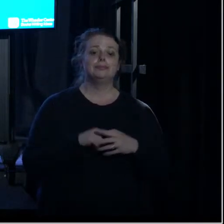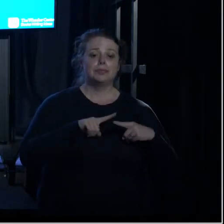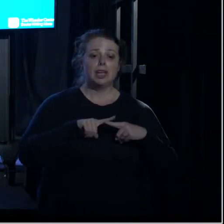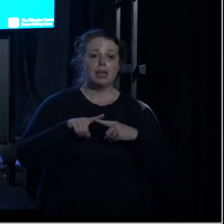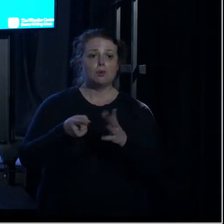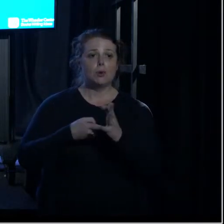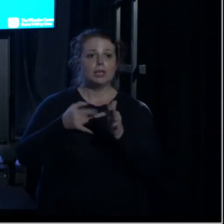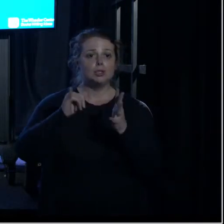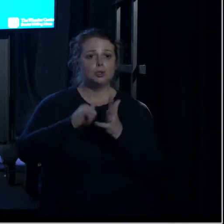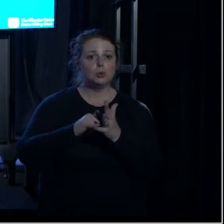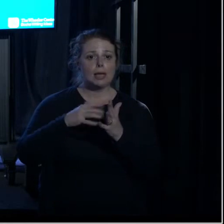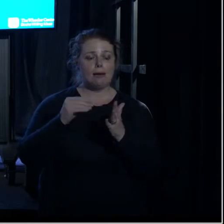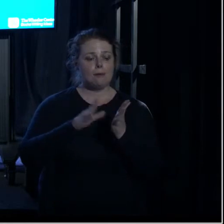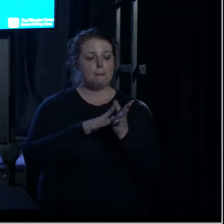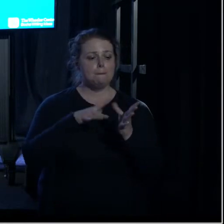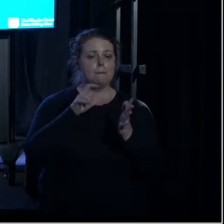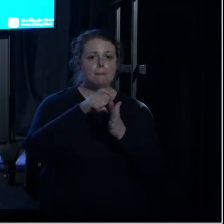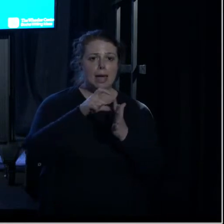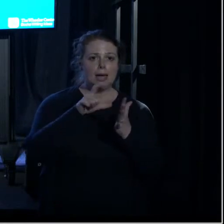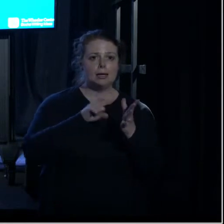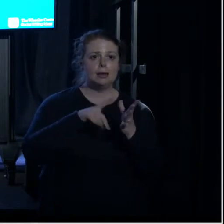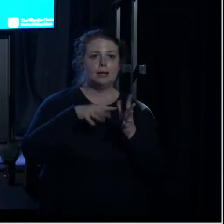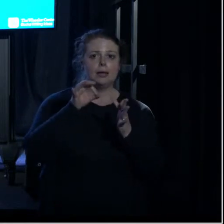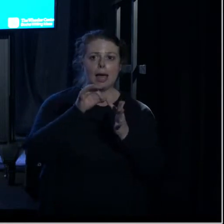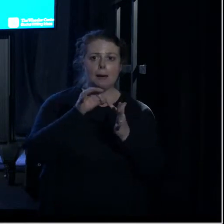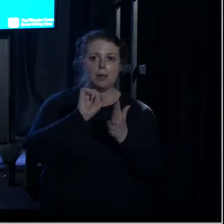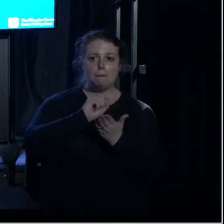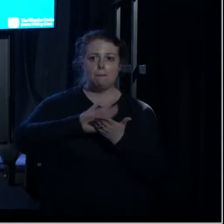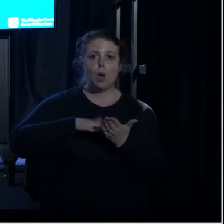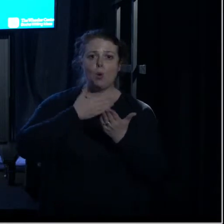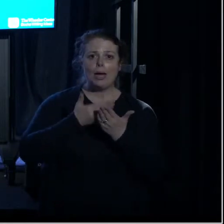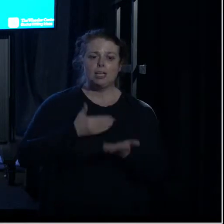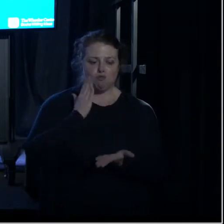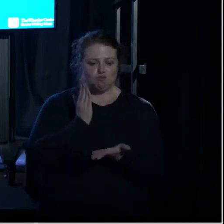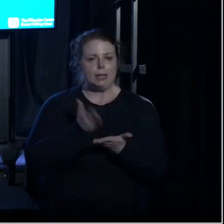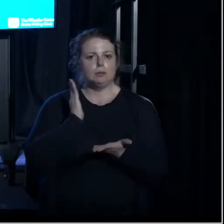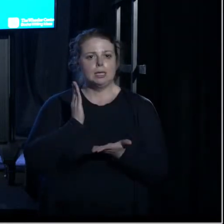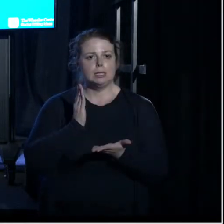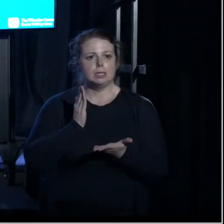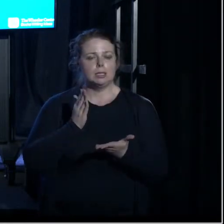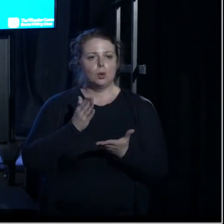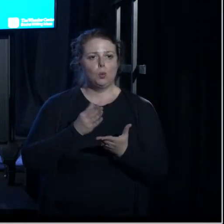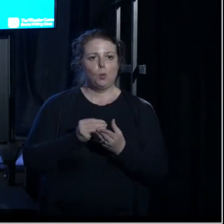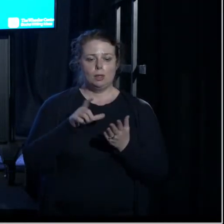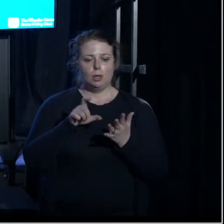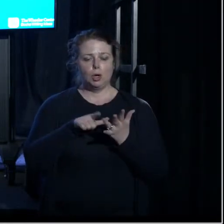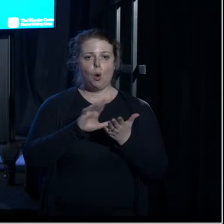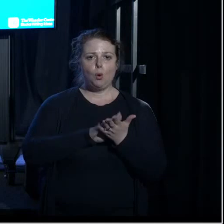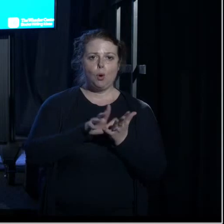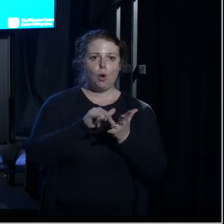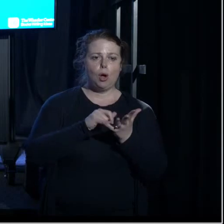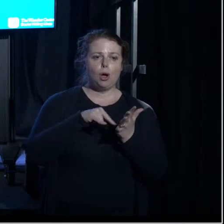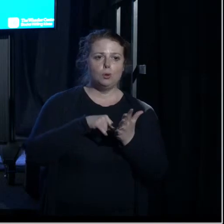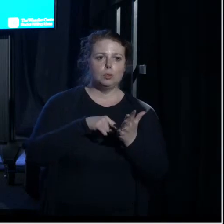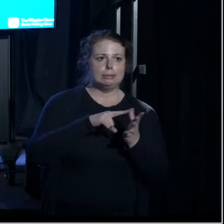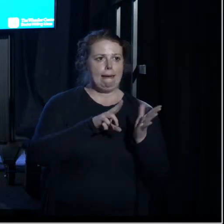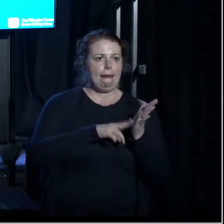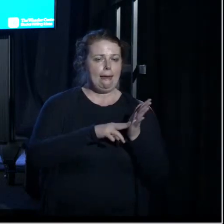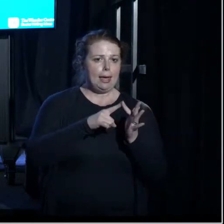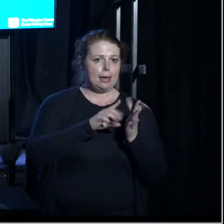you Madcap Poetic Realness, hosted by Poetry Month lead co-producers Anne-Marie Tefeu and David